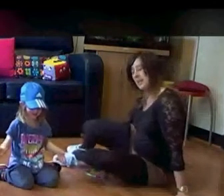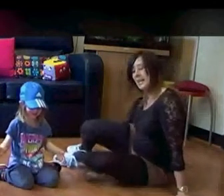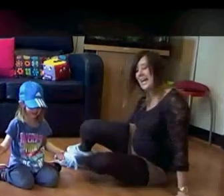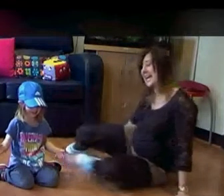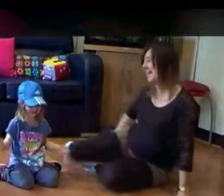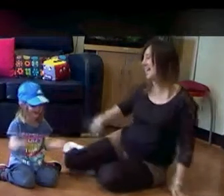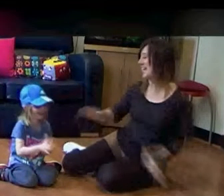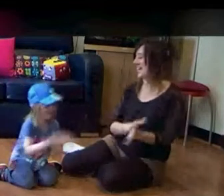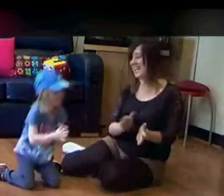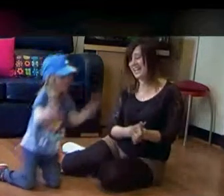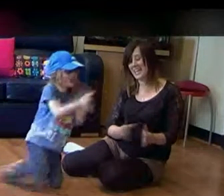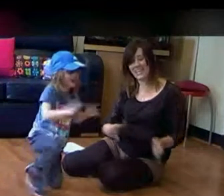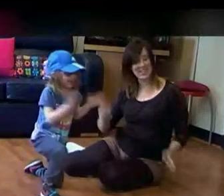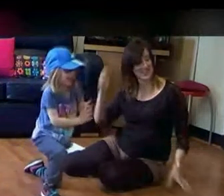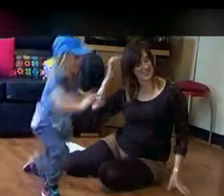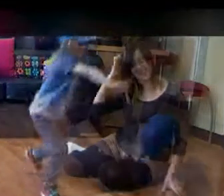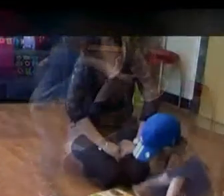colours.